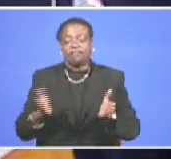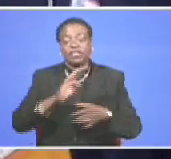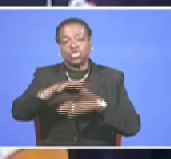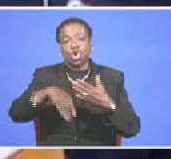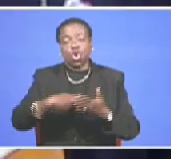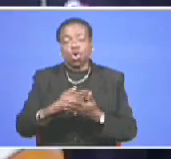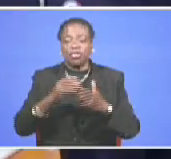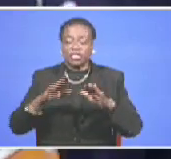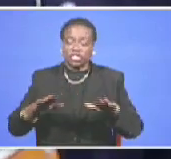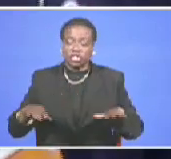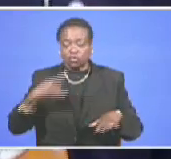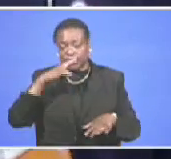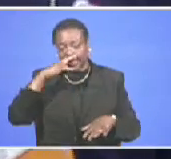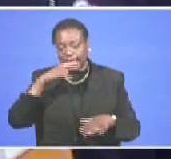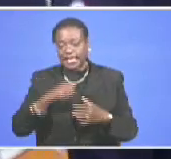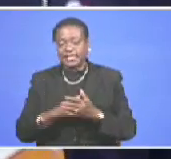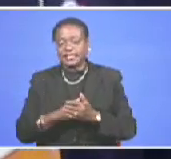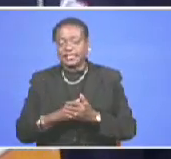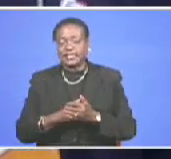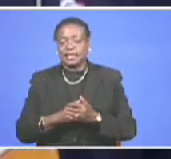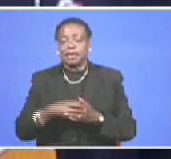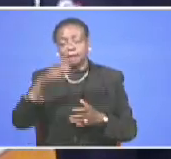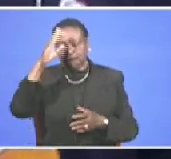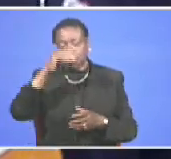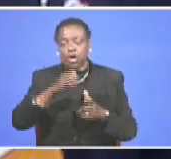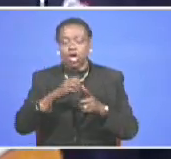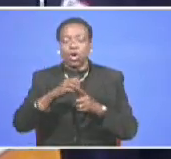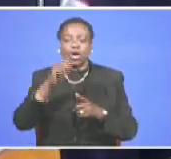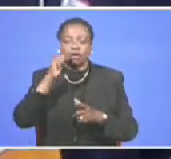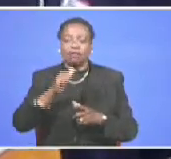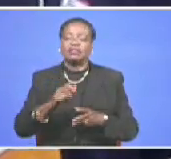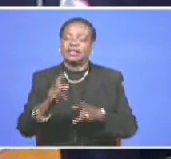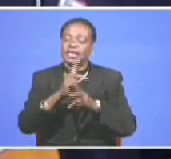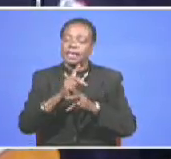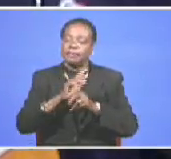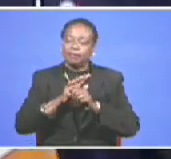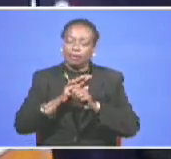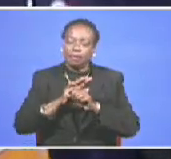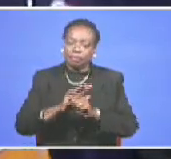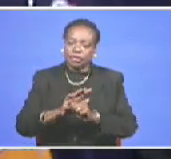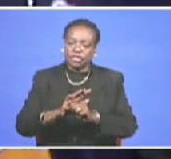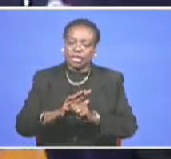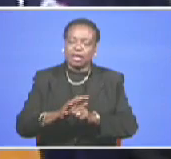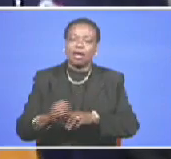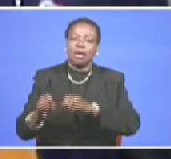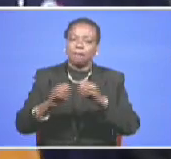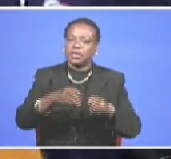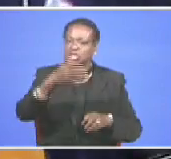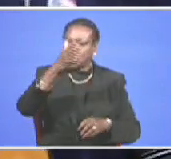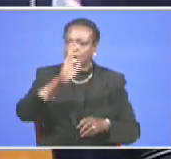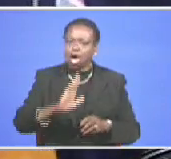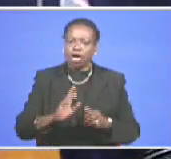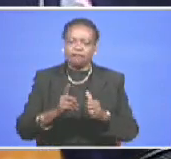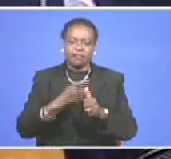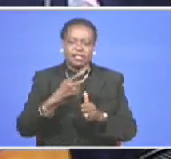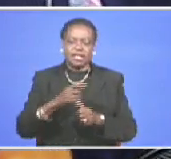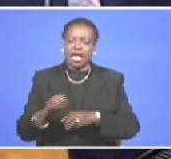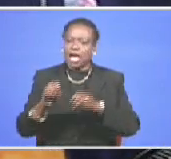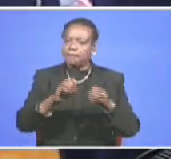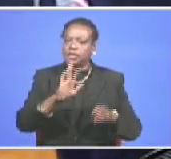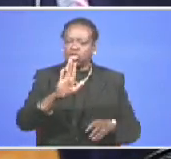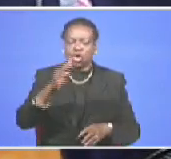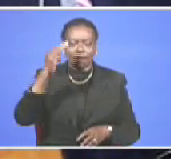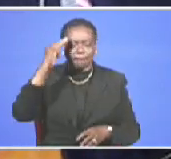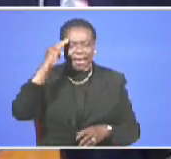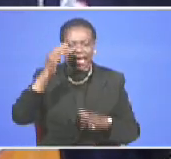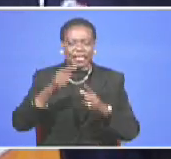youth back in the Bahamas, boy or girl, whatever you want, just keep pushing and always put golf first. And if you put your mind to it, sky's